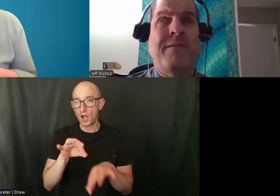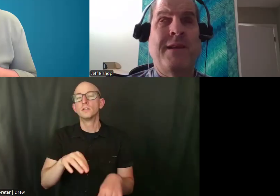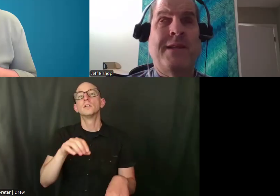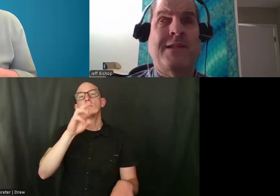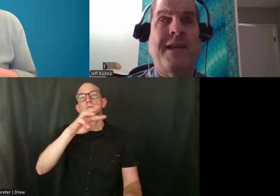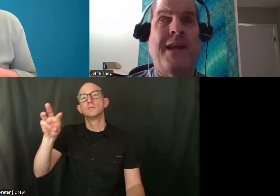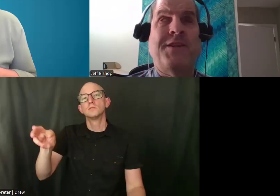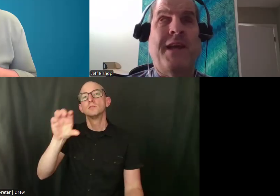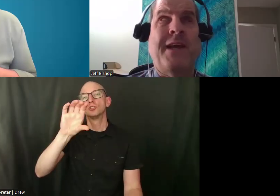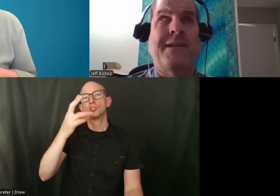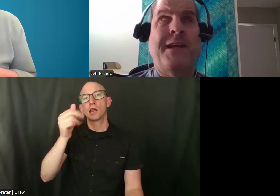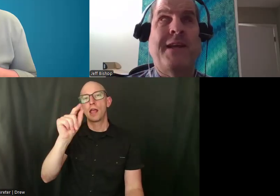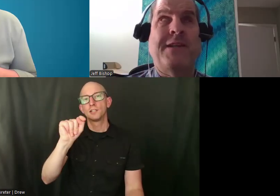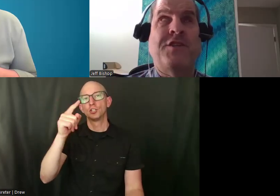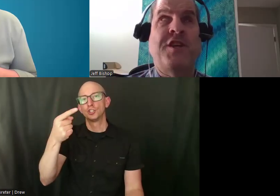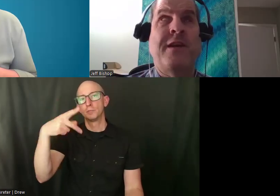chatgpt.com,